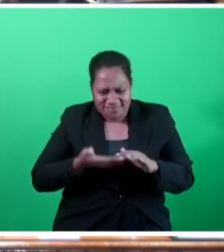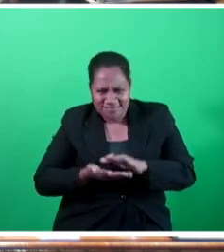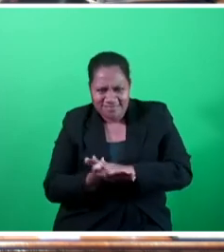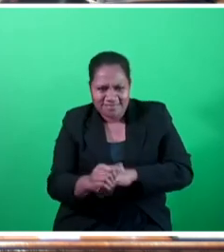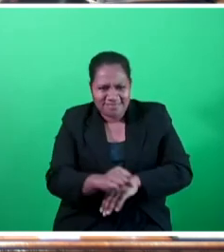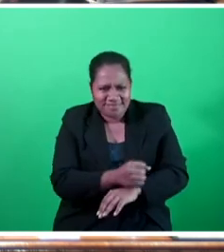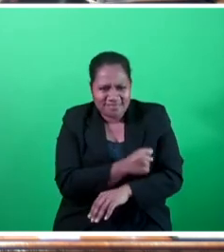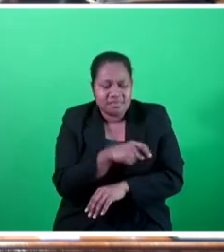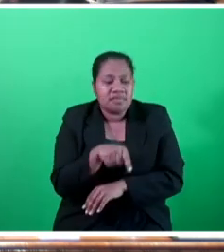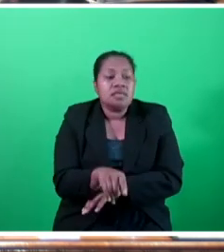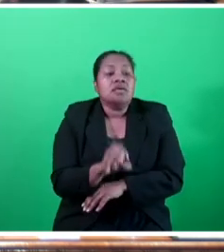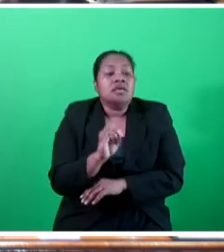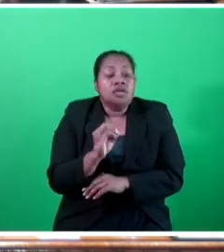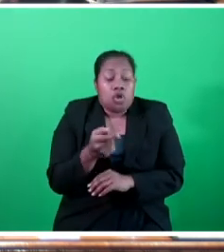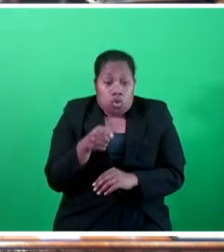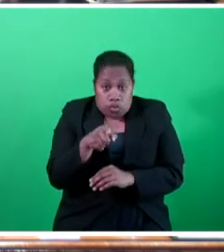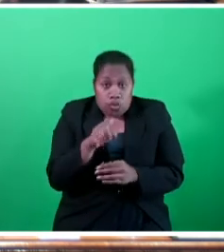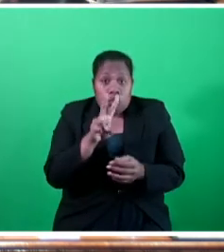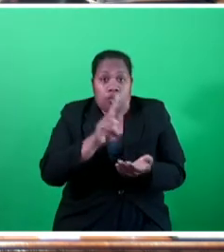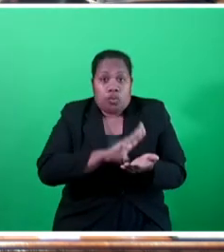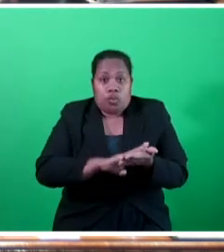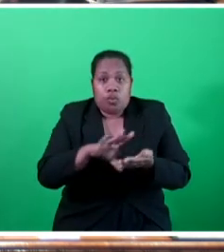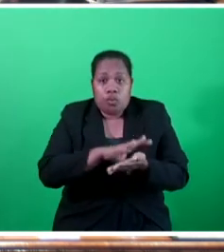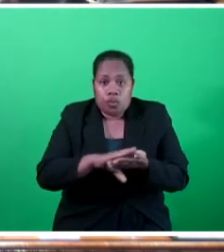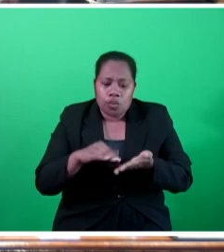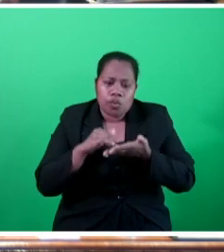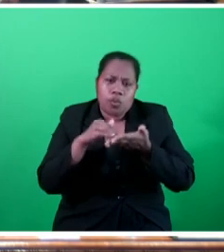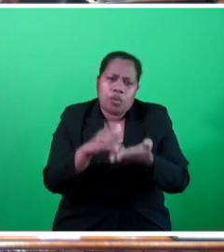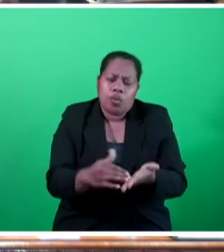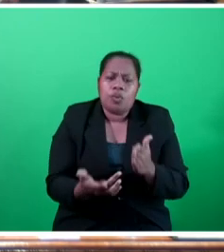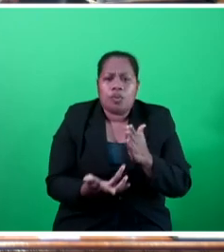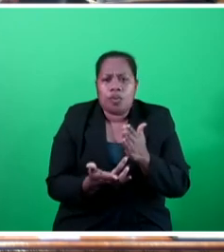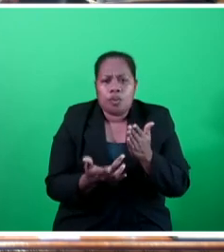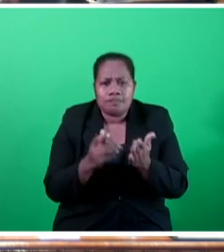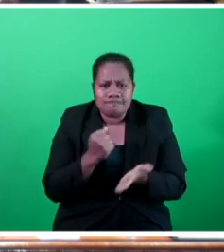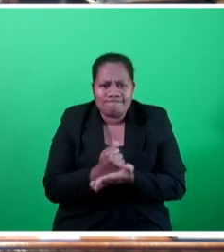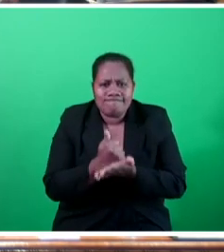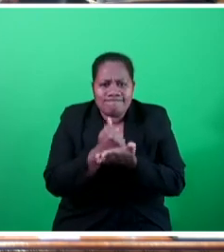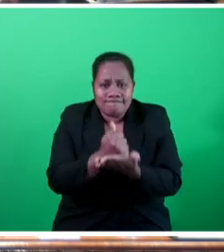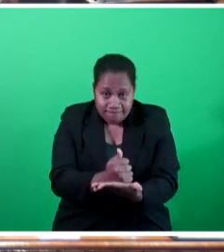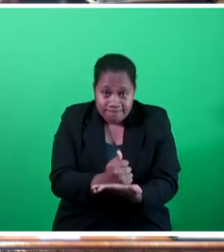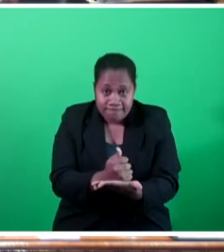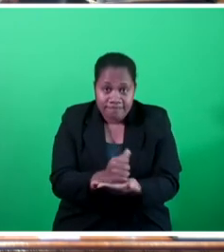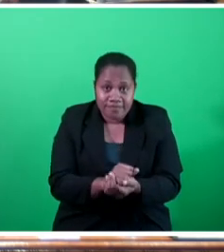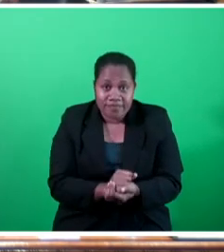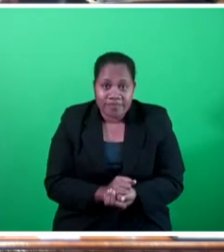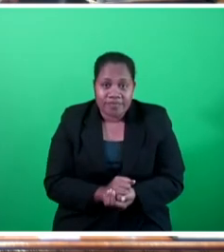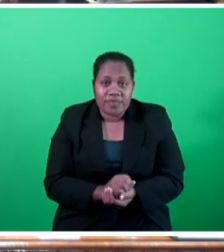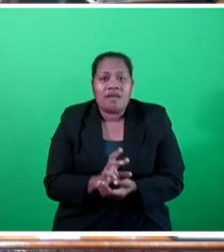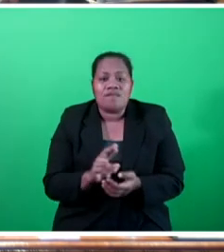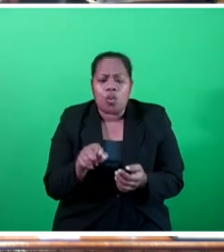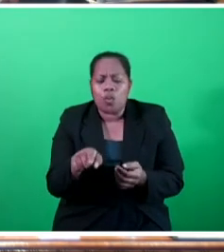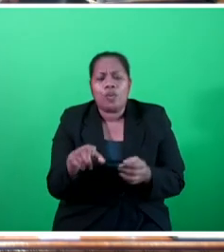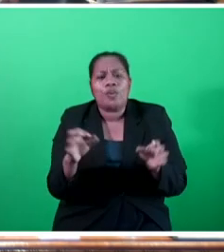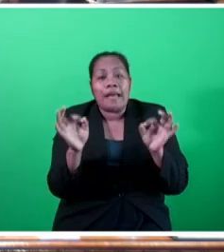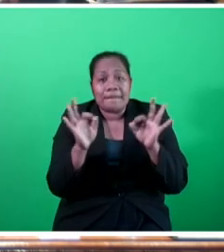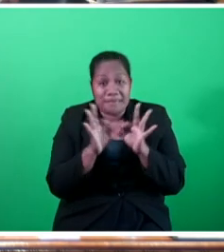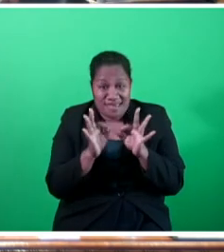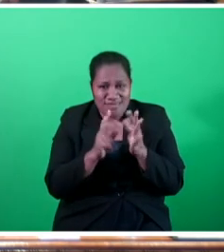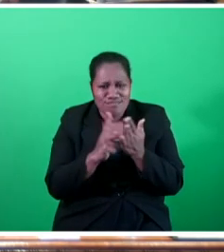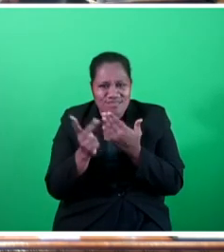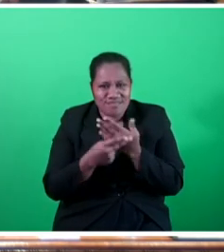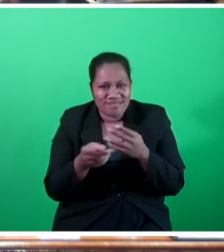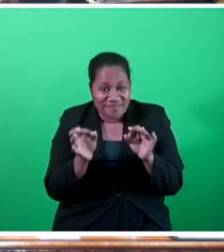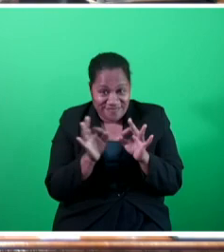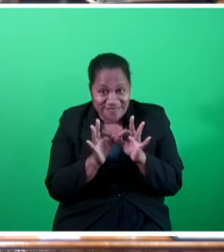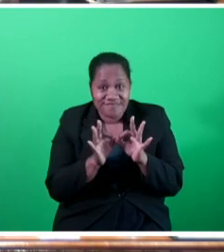US $2 million, is helping with this technical assistance for B. So, Mr. Speaker, sir, again, as we